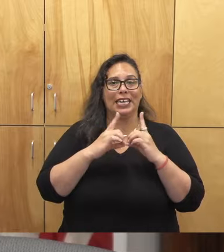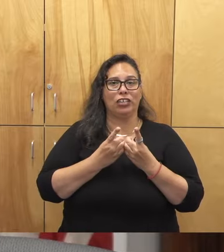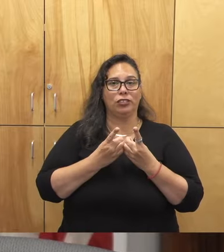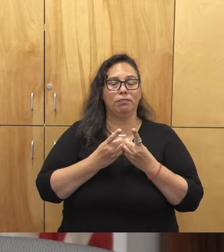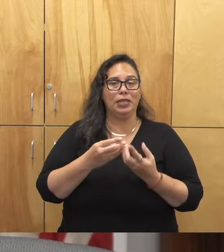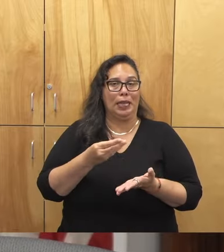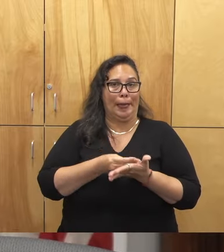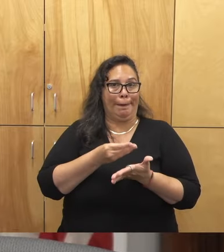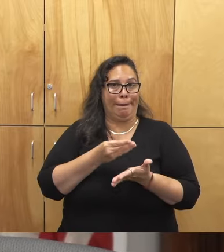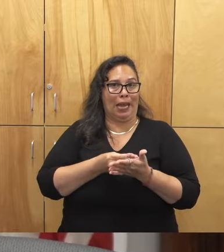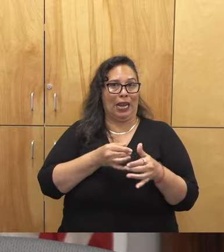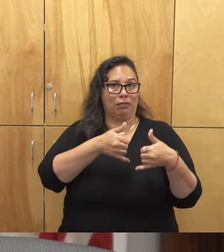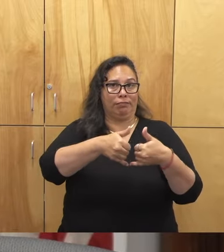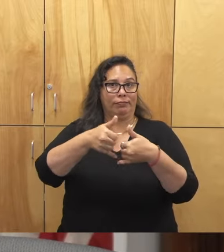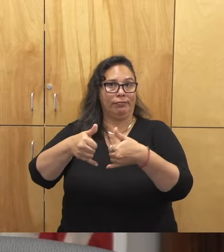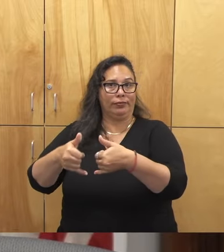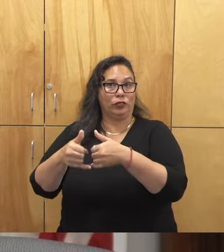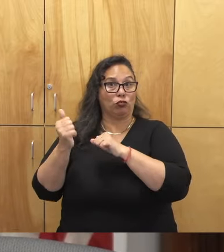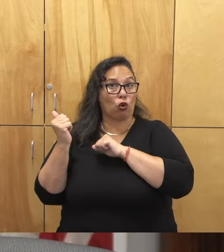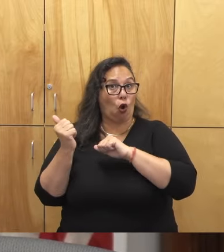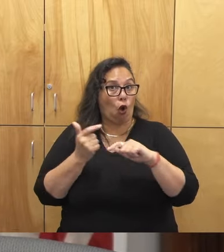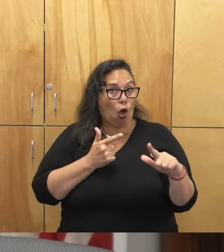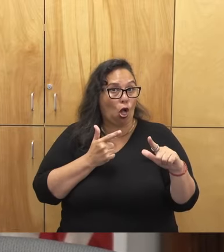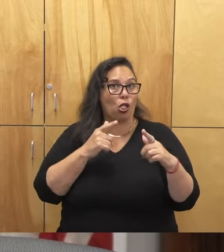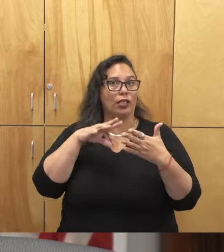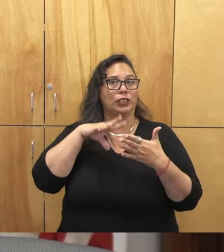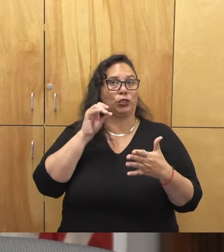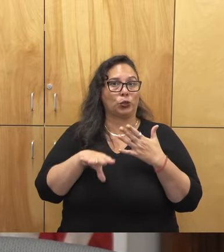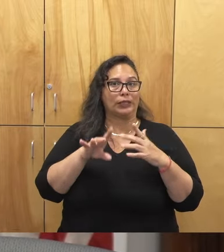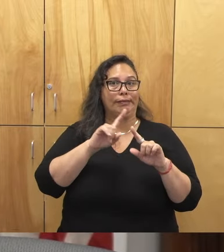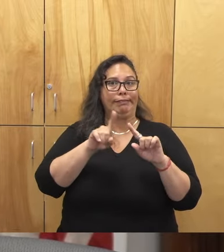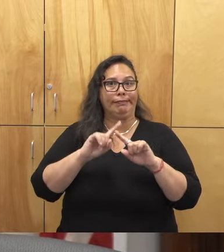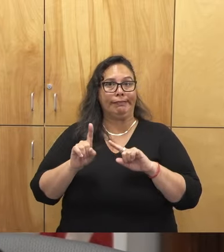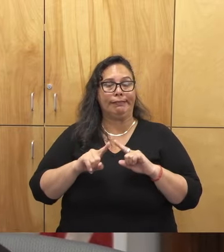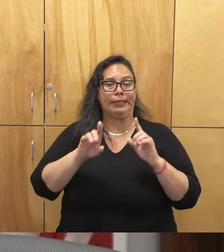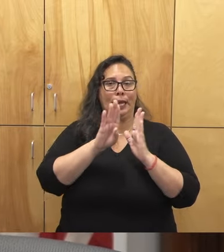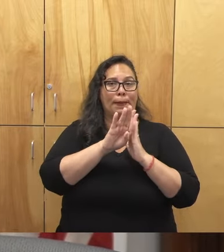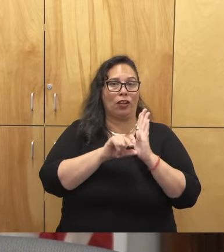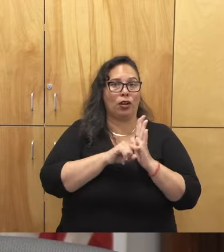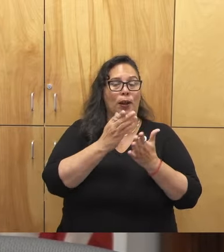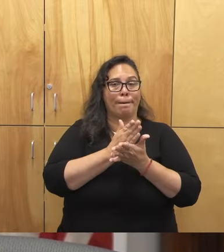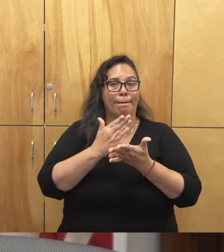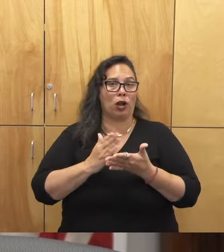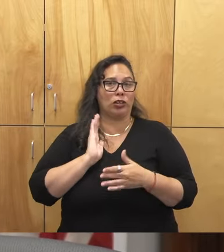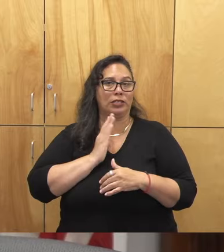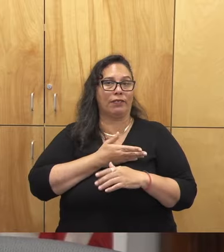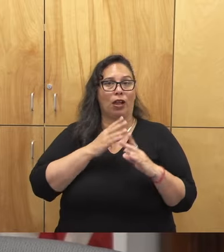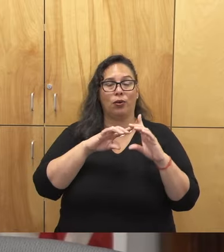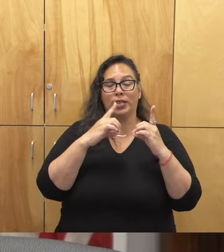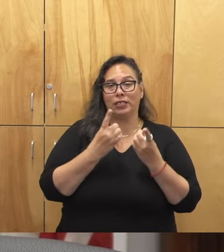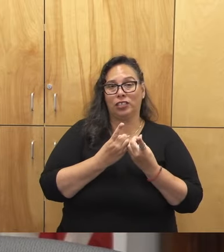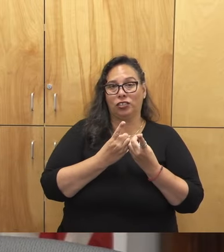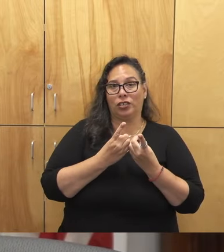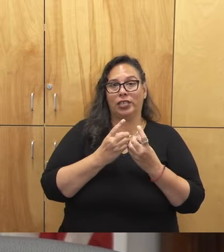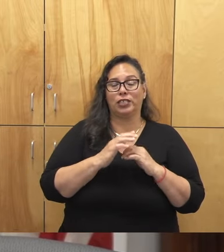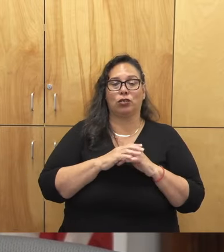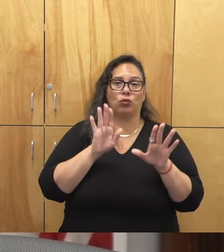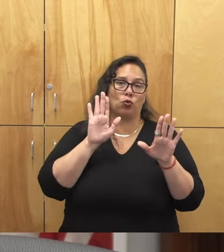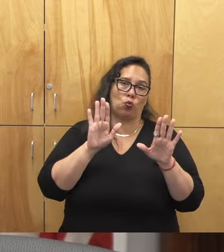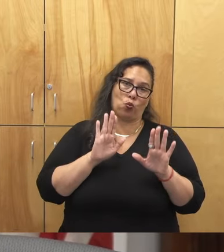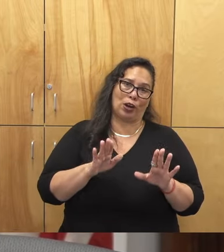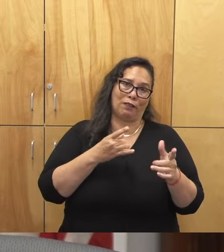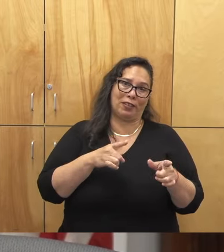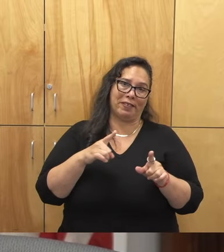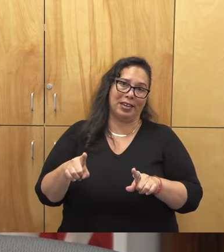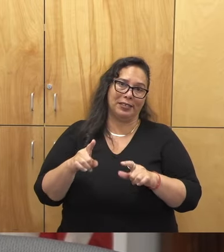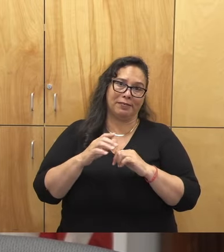scholarship money is going to all students from different backgrounds. And different parts of our entire district. So a wonderful event